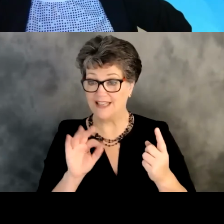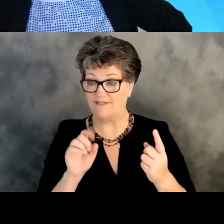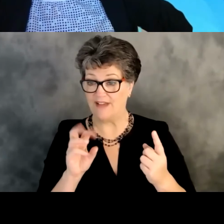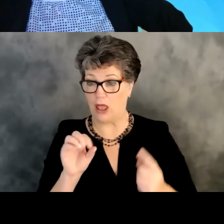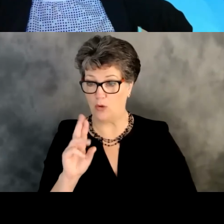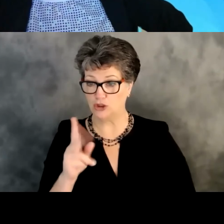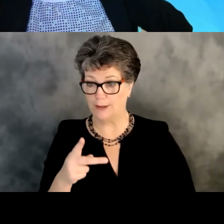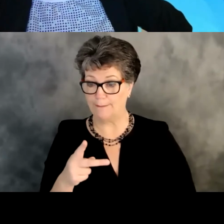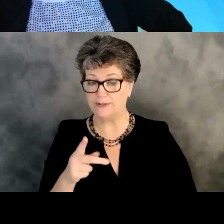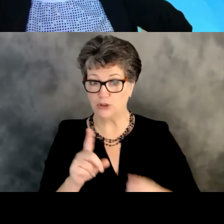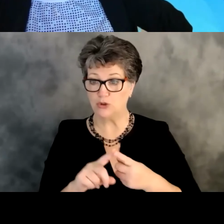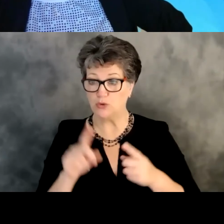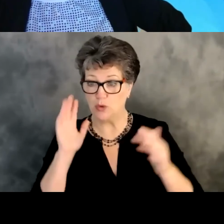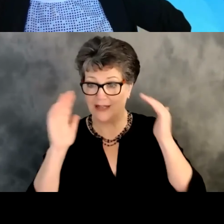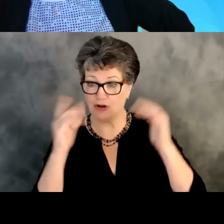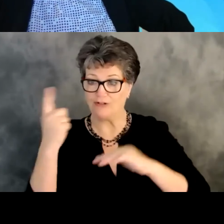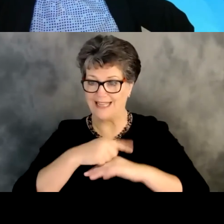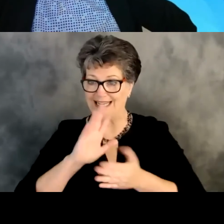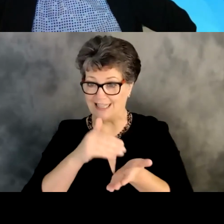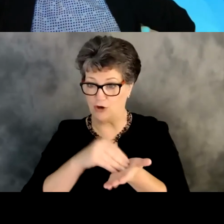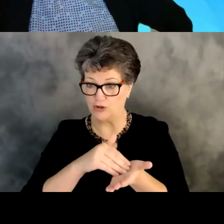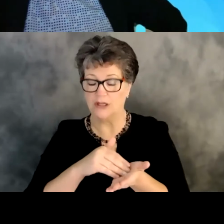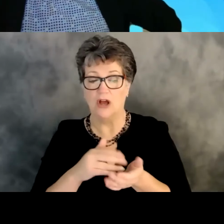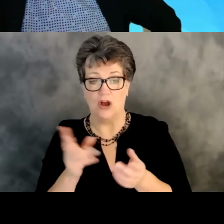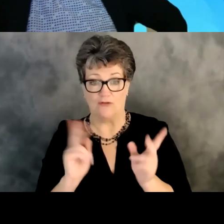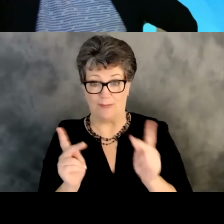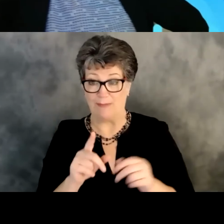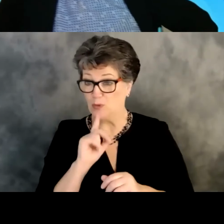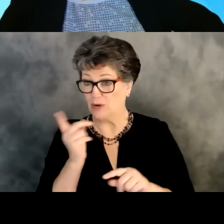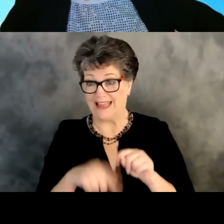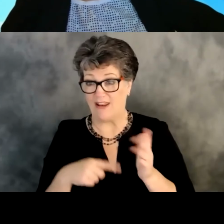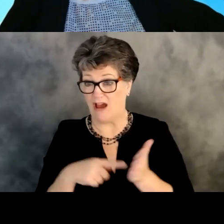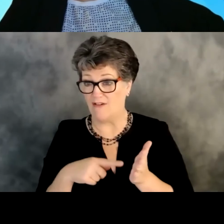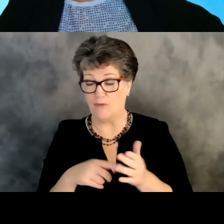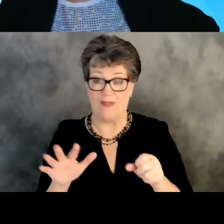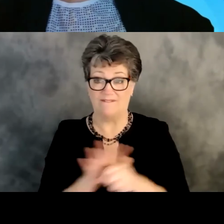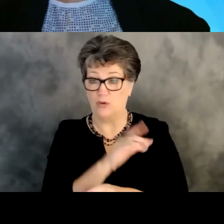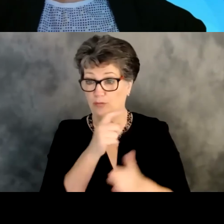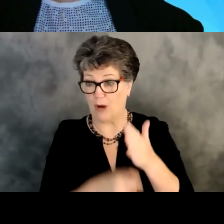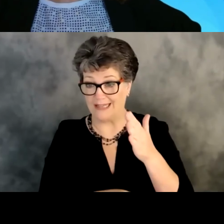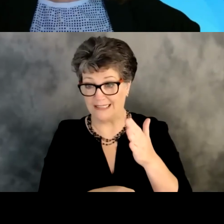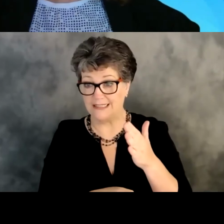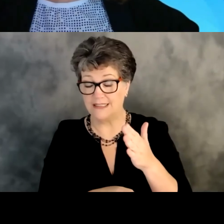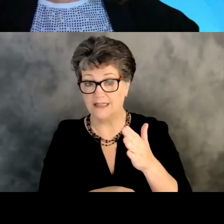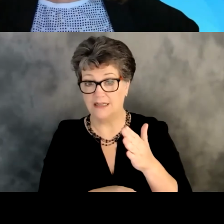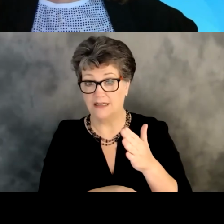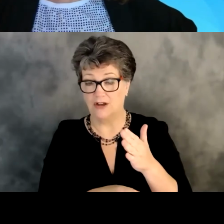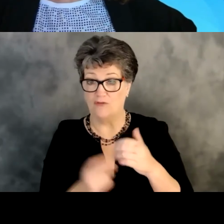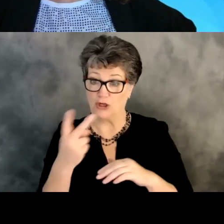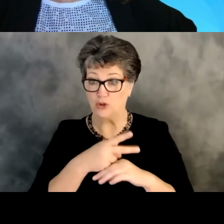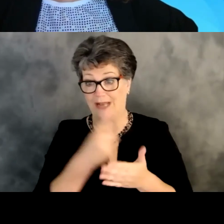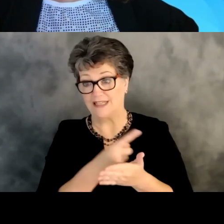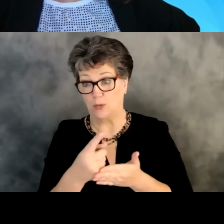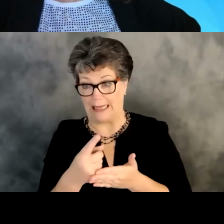to adult day centers for the people who really cannot afford the full price of 2 days a week,